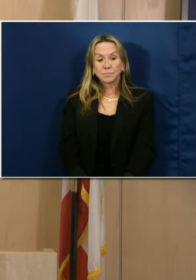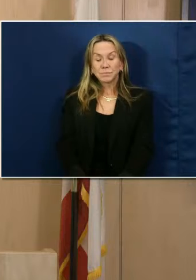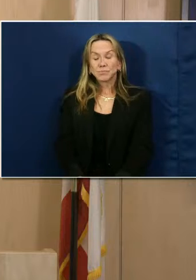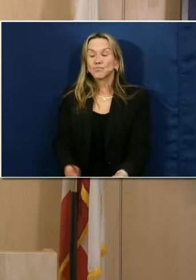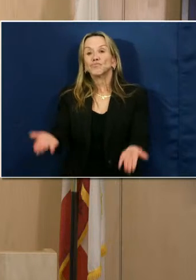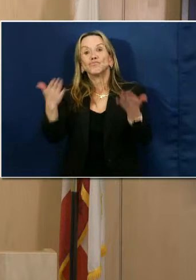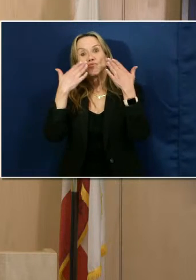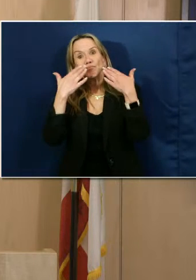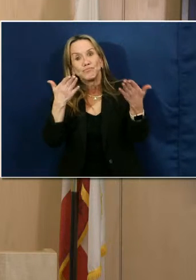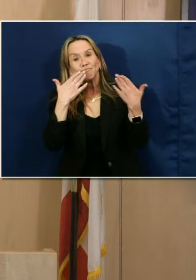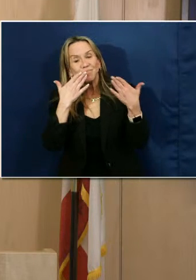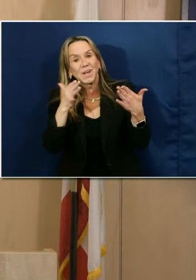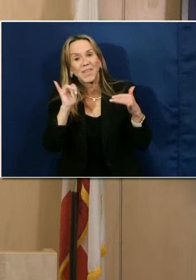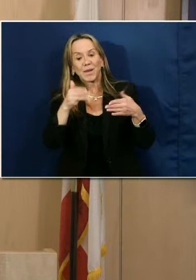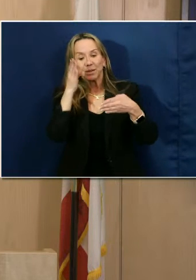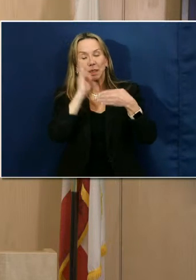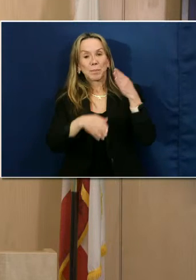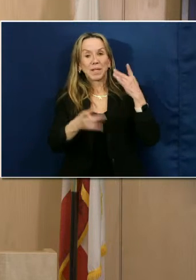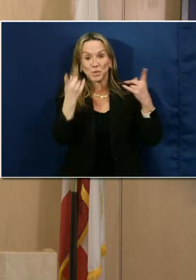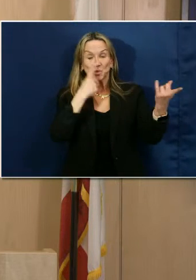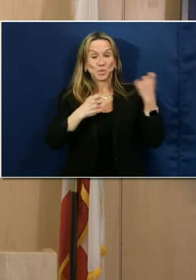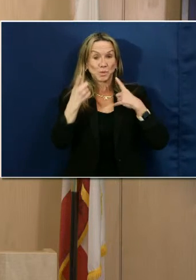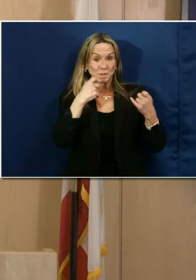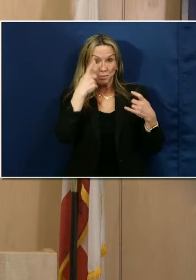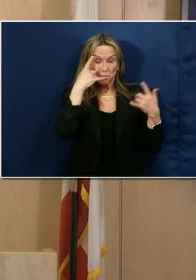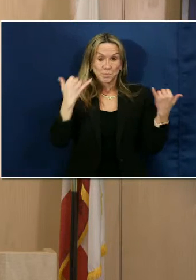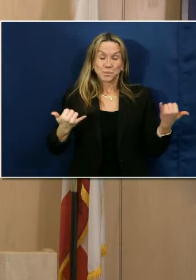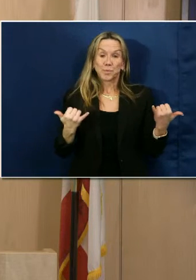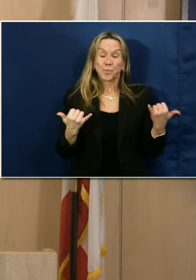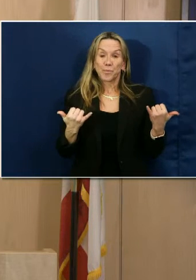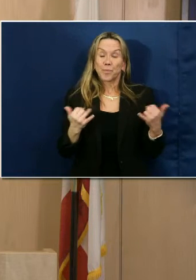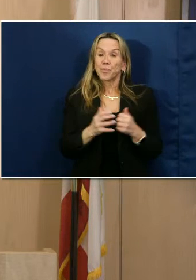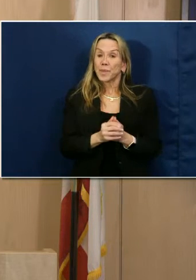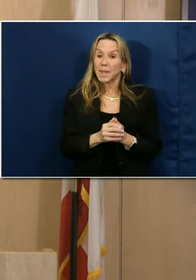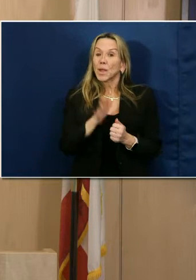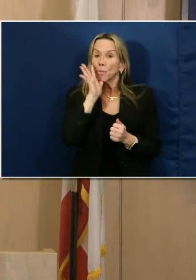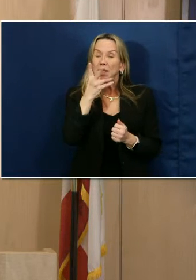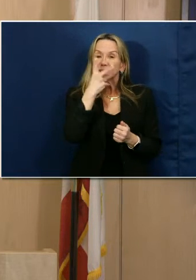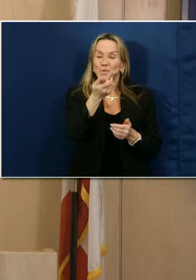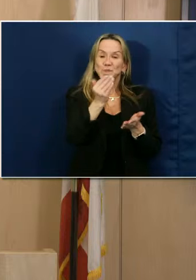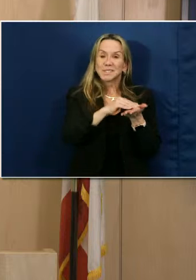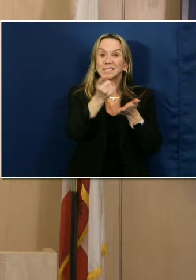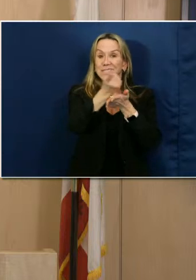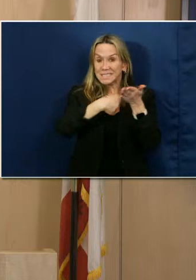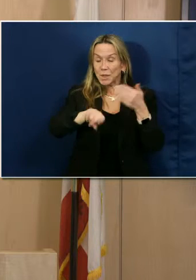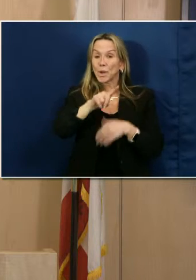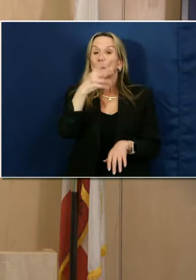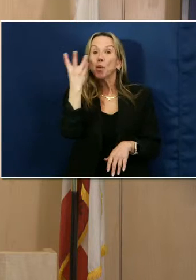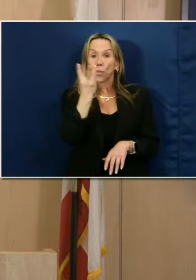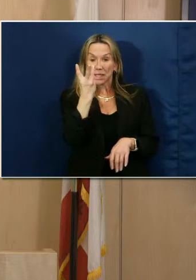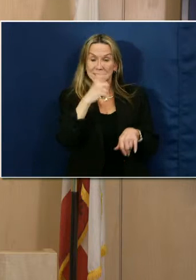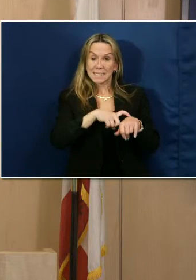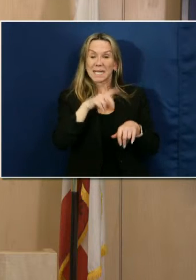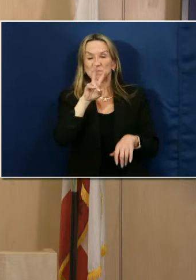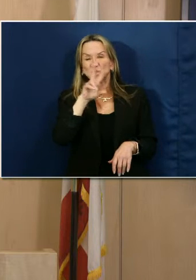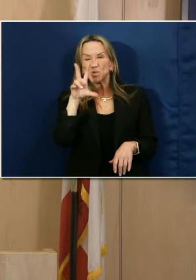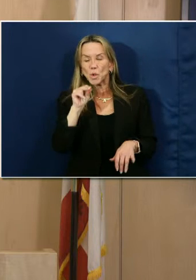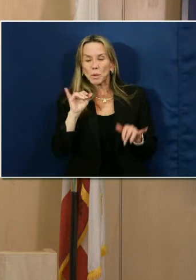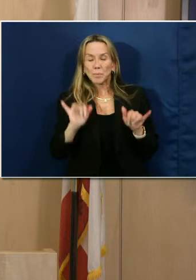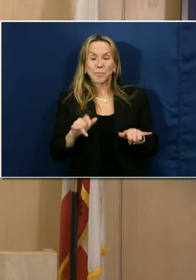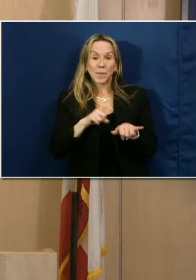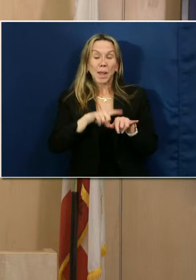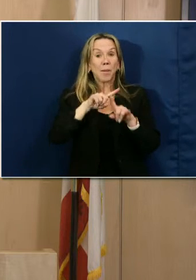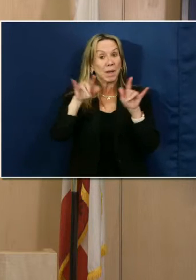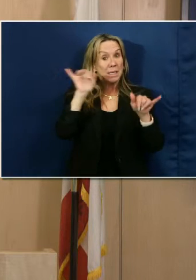Well, thank you. That completes our questions for today. We're going to be obviously back next week, next Wednesday at 2:30. But I would also